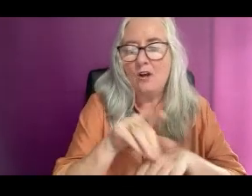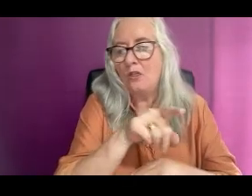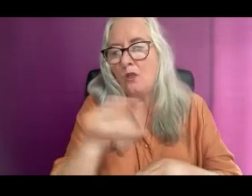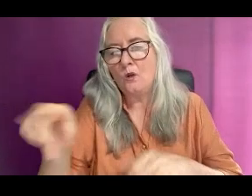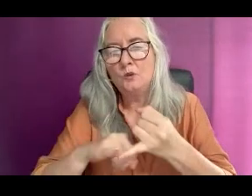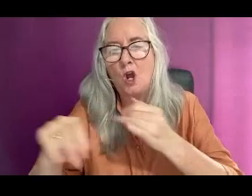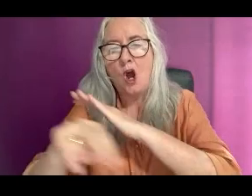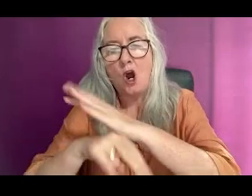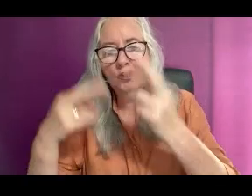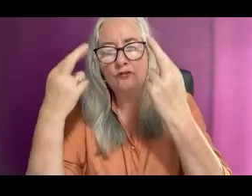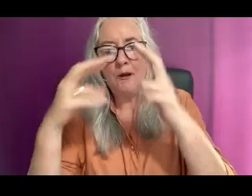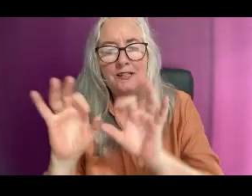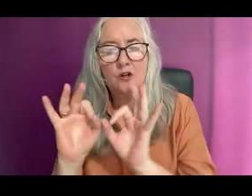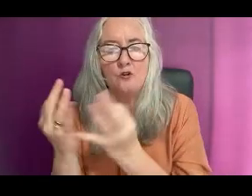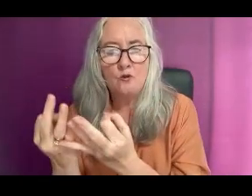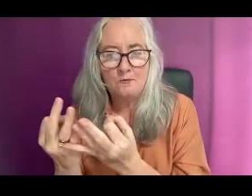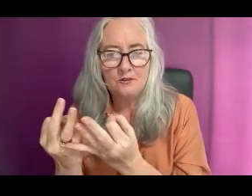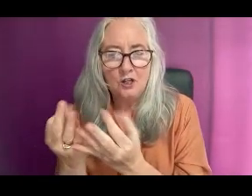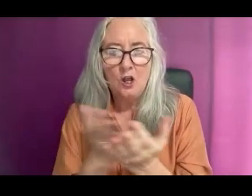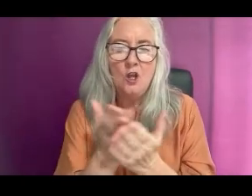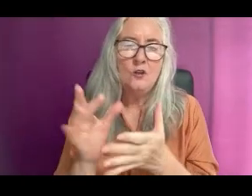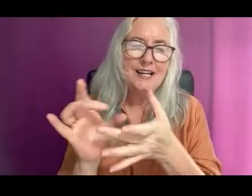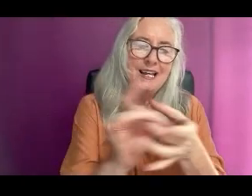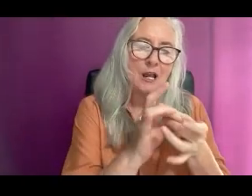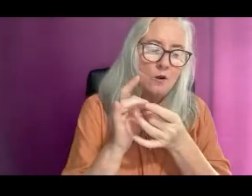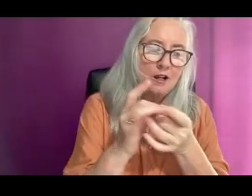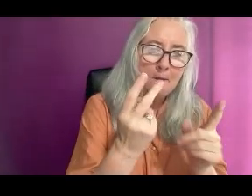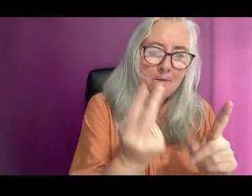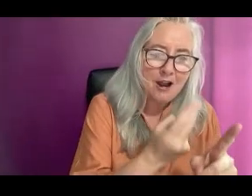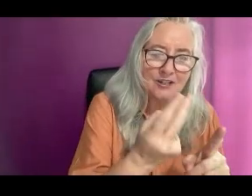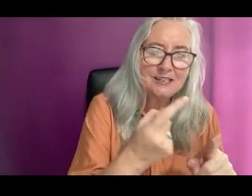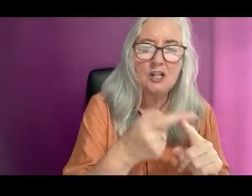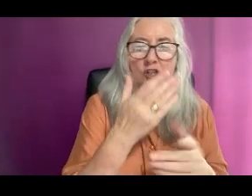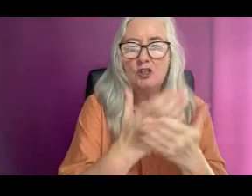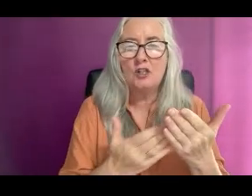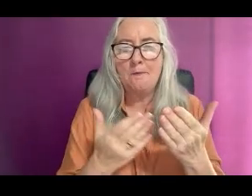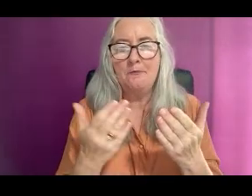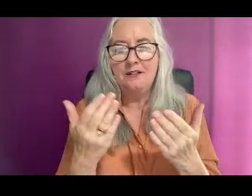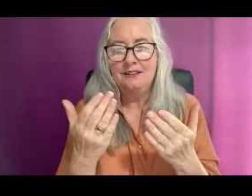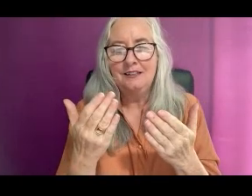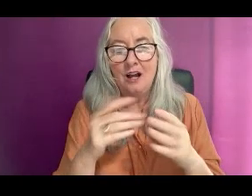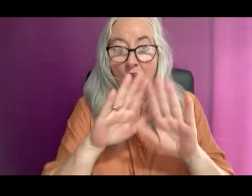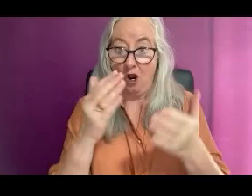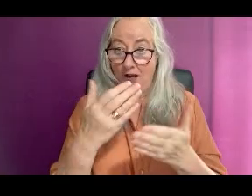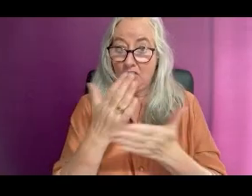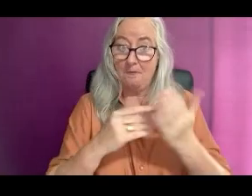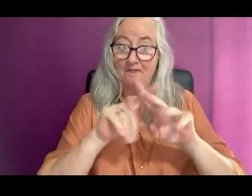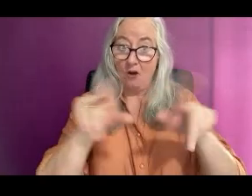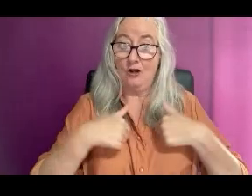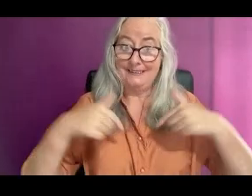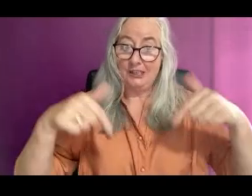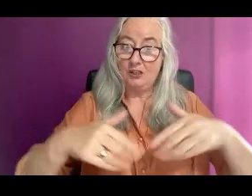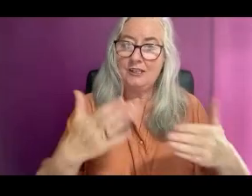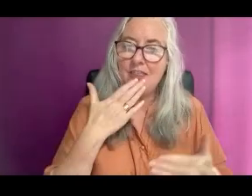underrepresented groups through a network of partners. And some of you are here with us, so thanks for being here. But we also work very closely with